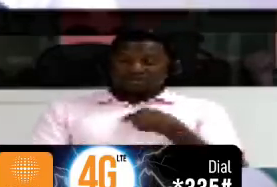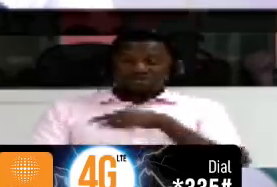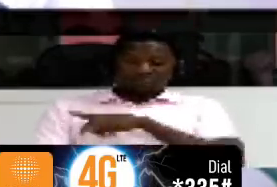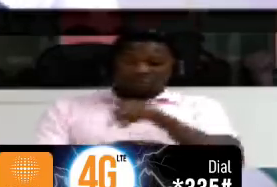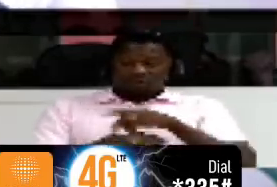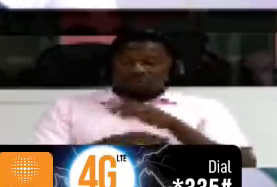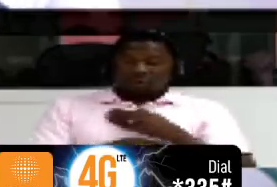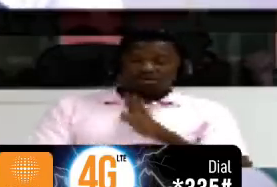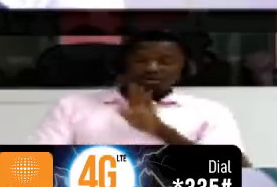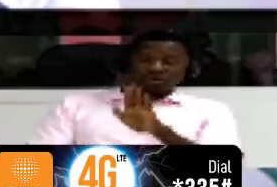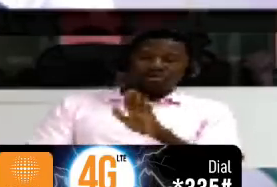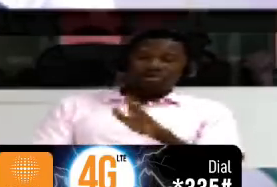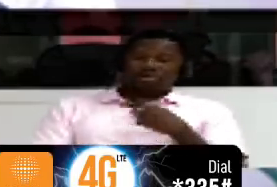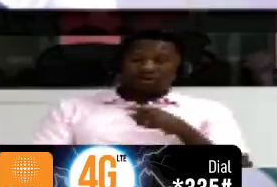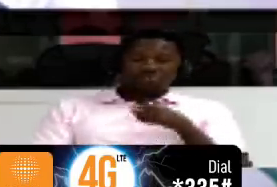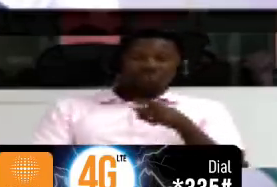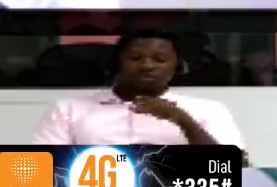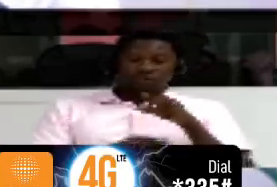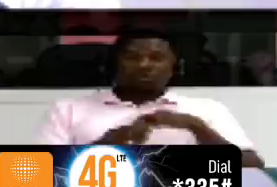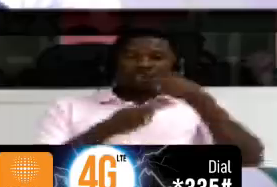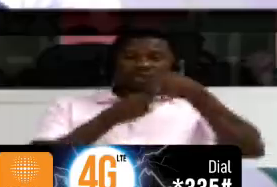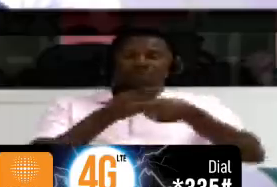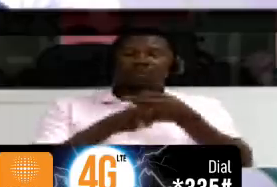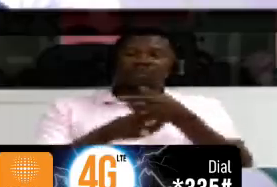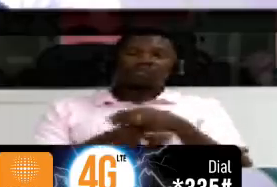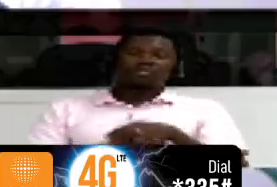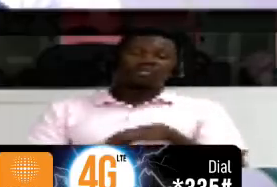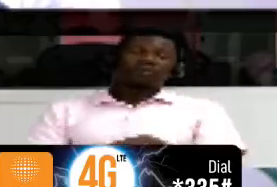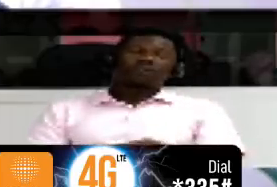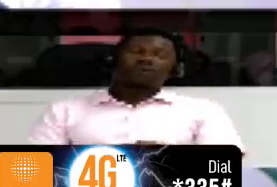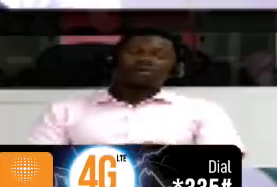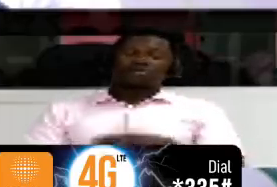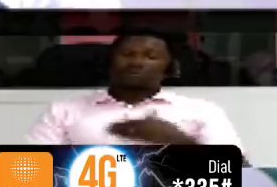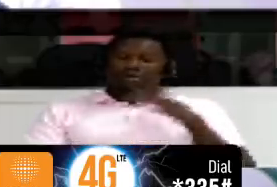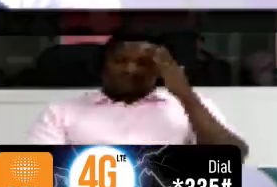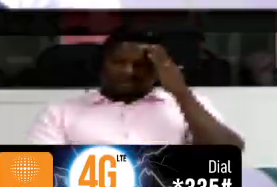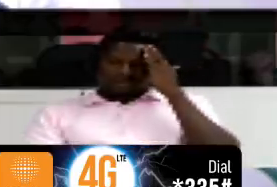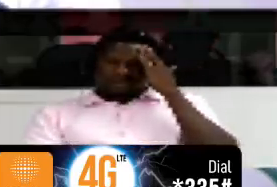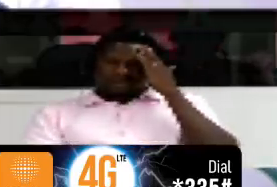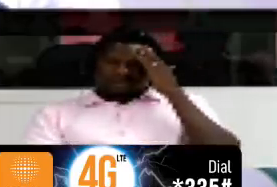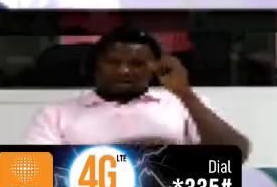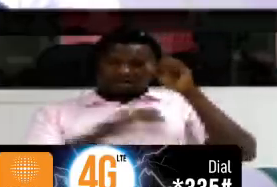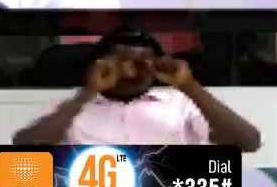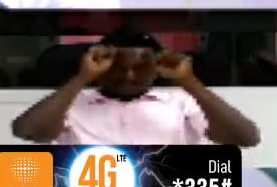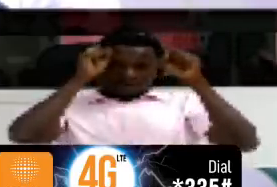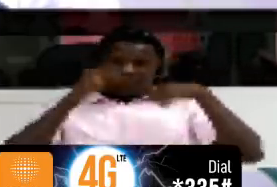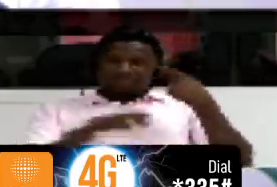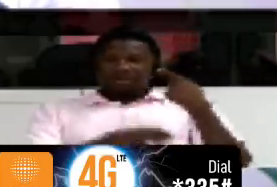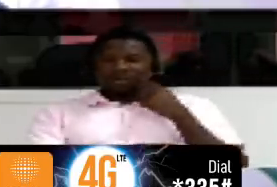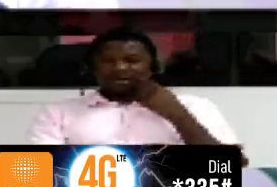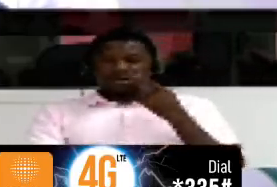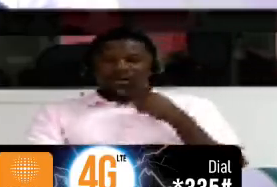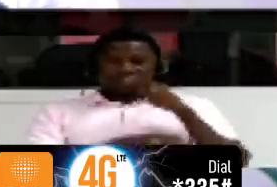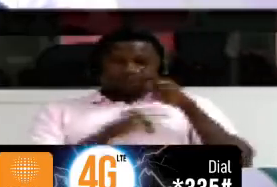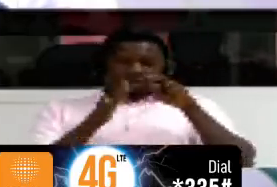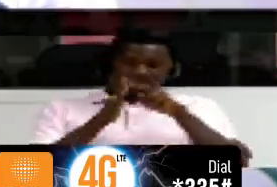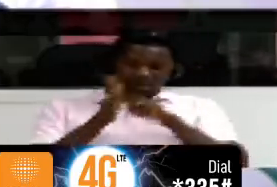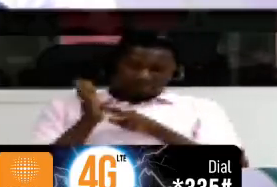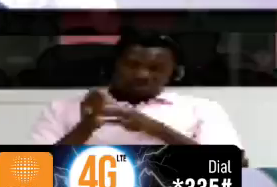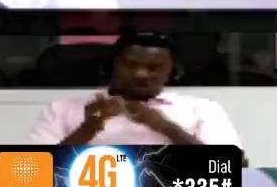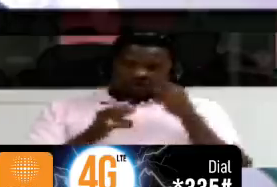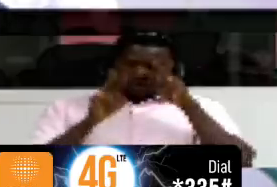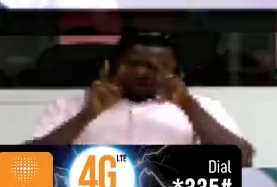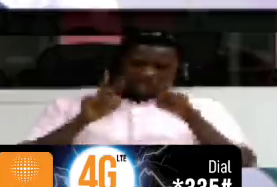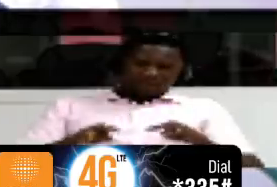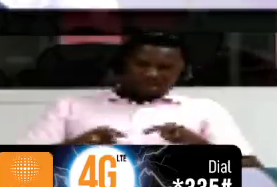should stop, and this is where you're supposed to take. So I think the government of the day needs to look at this